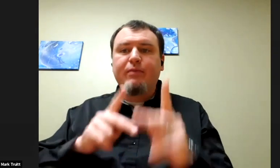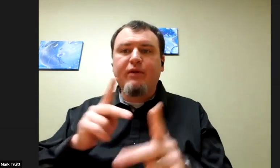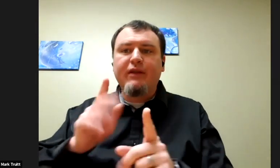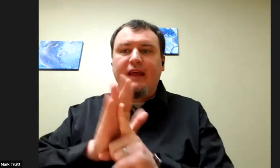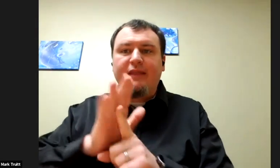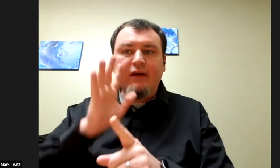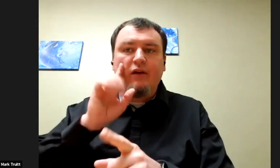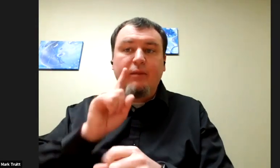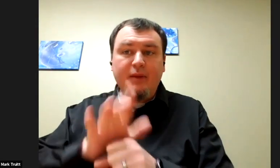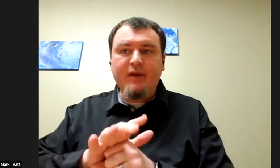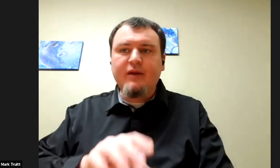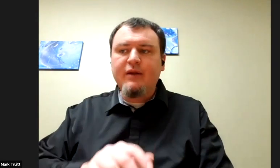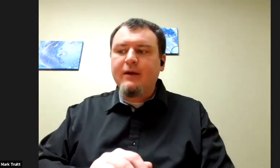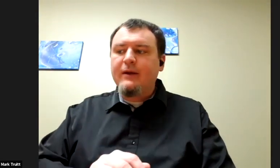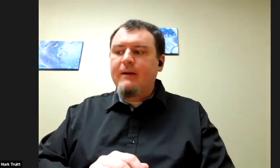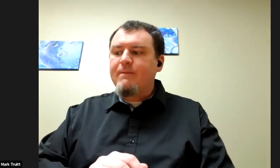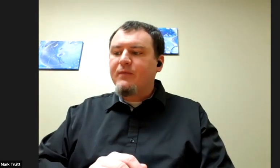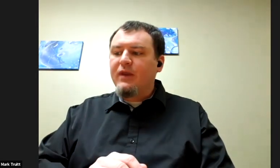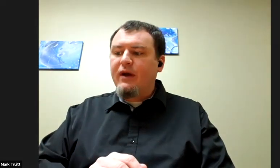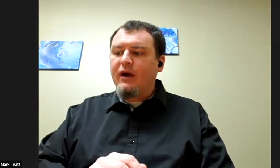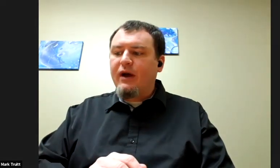from people and their commitment.